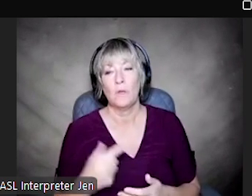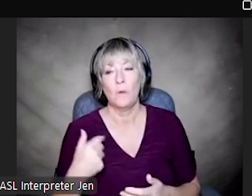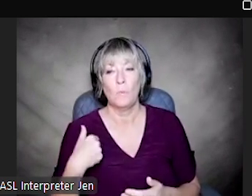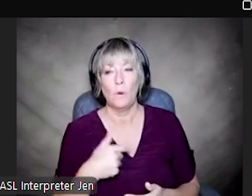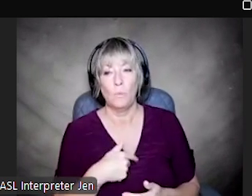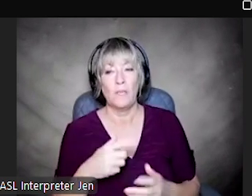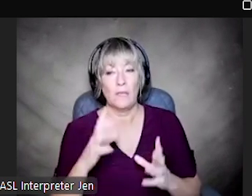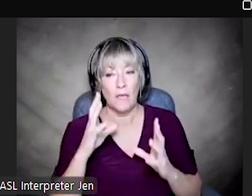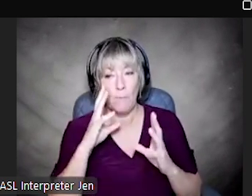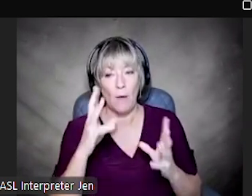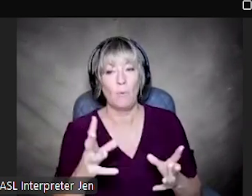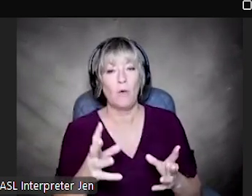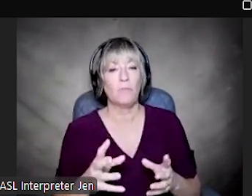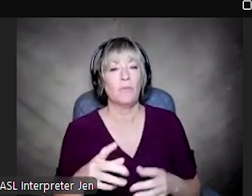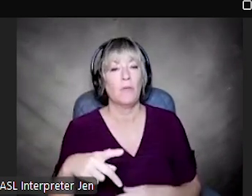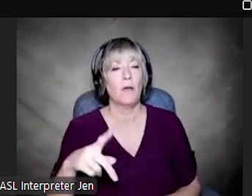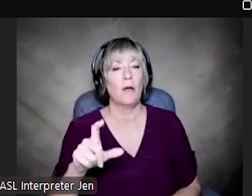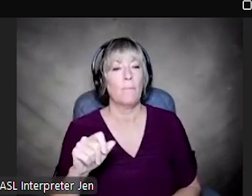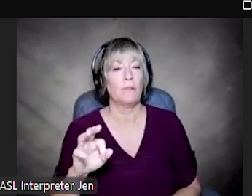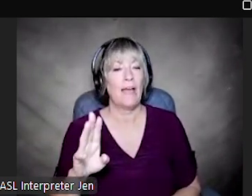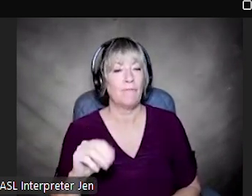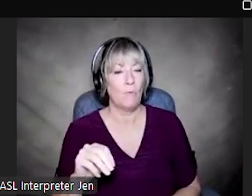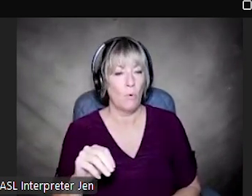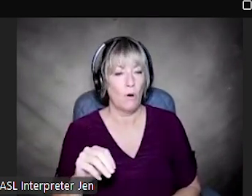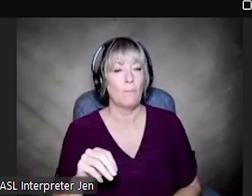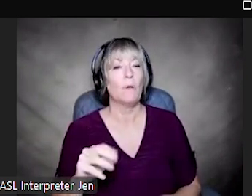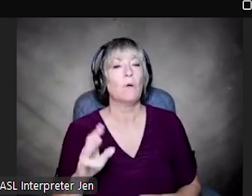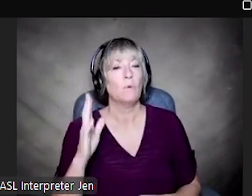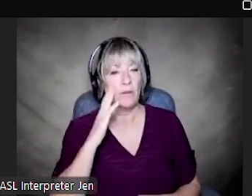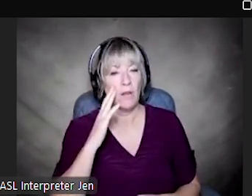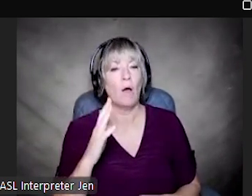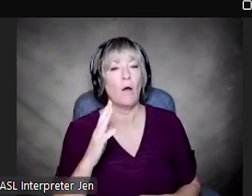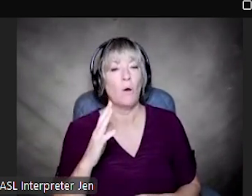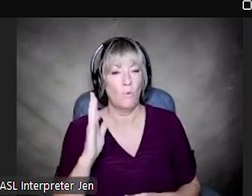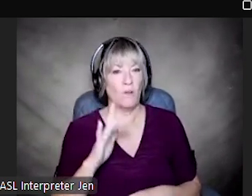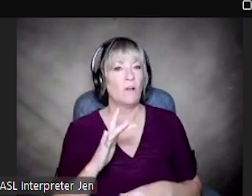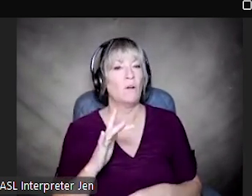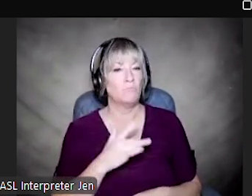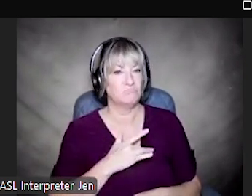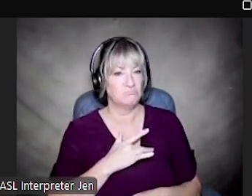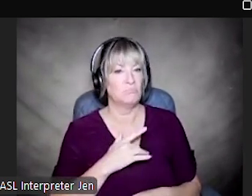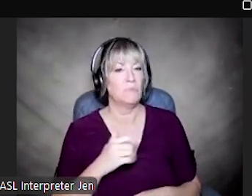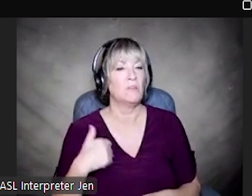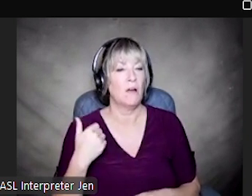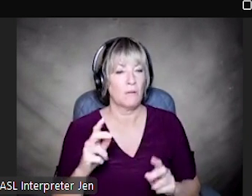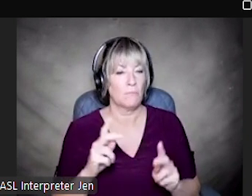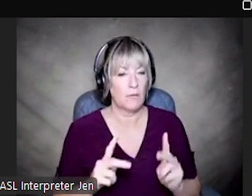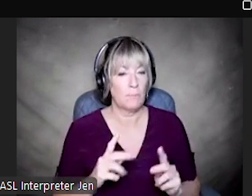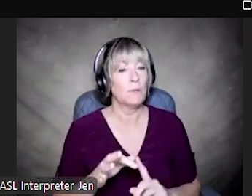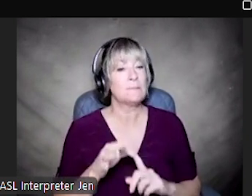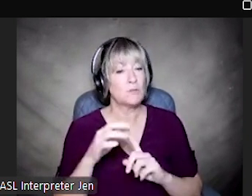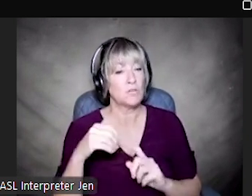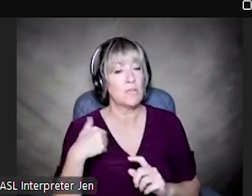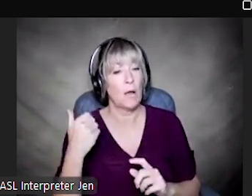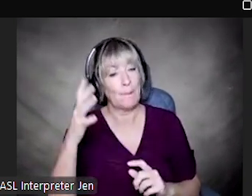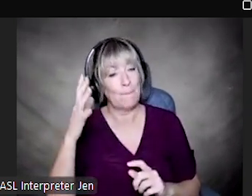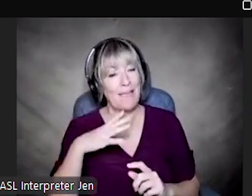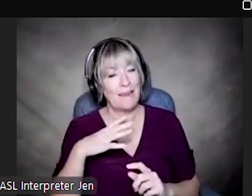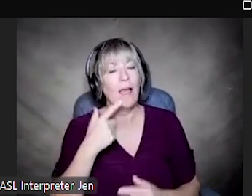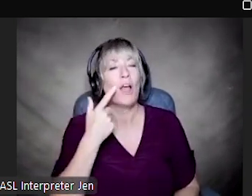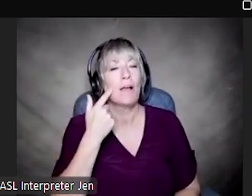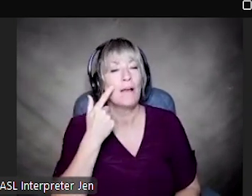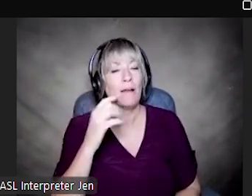we came up with is a platform that we know resonates with young people and especially with young men, and that's comedy.